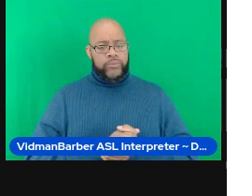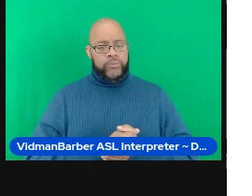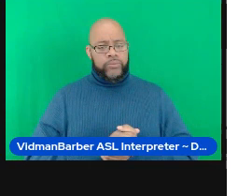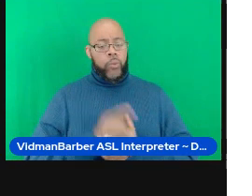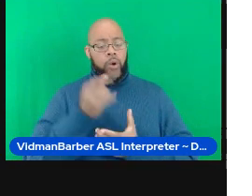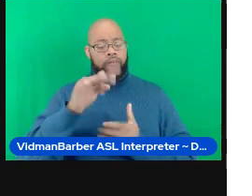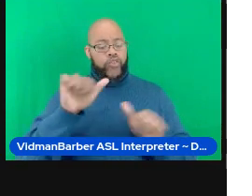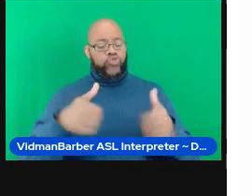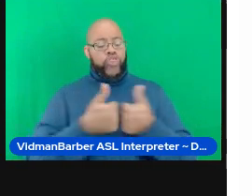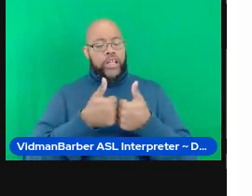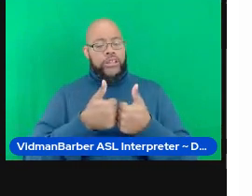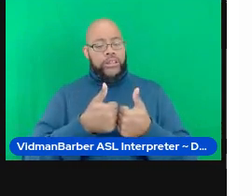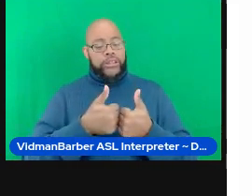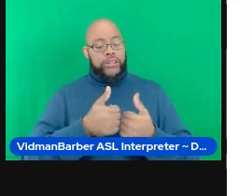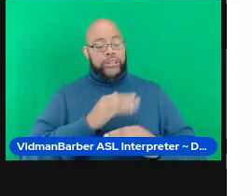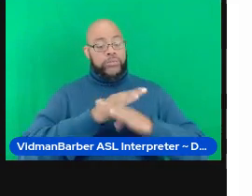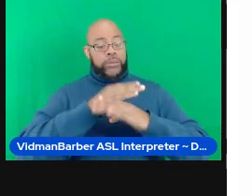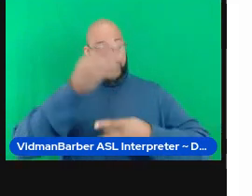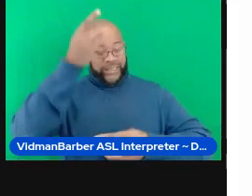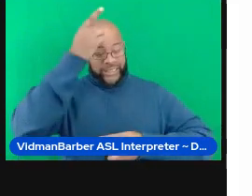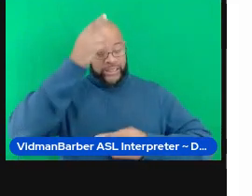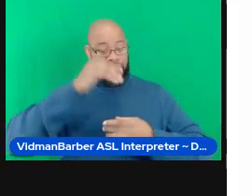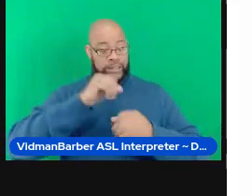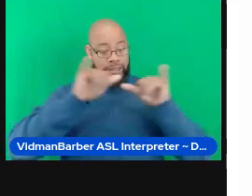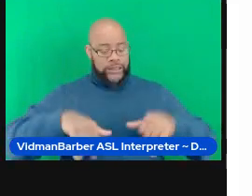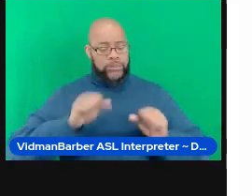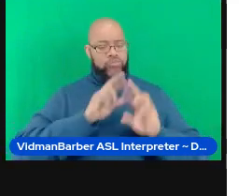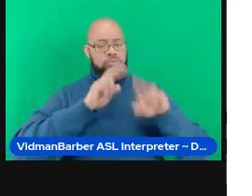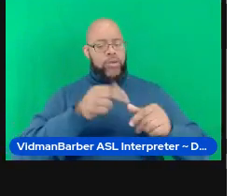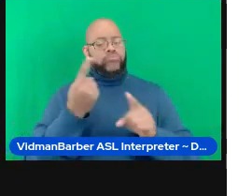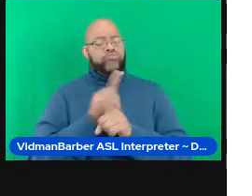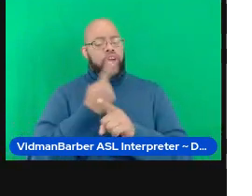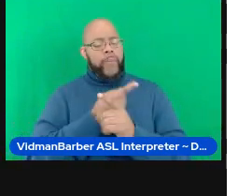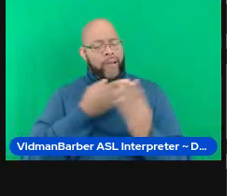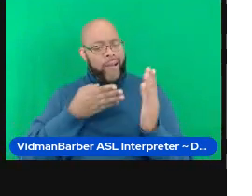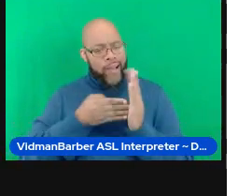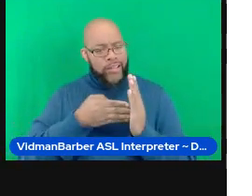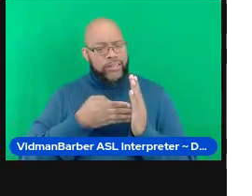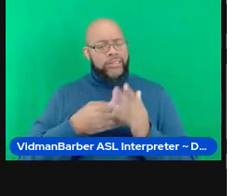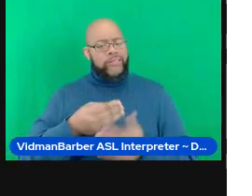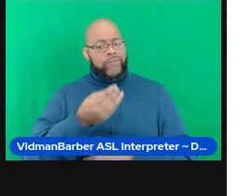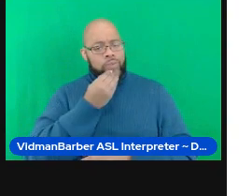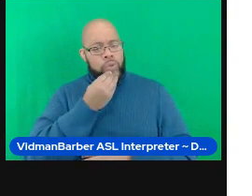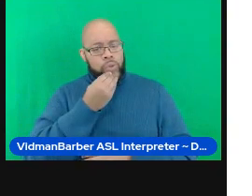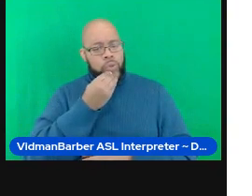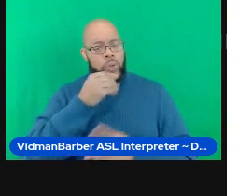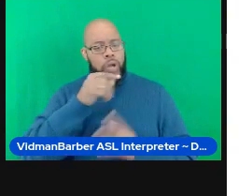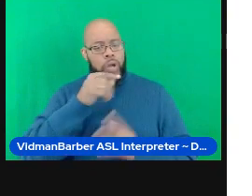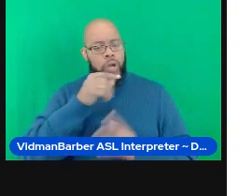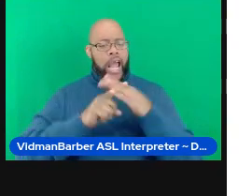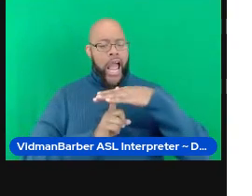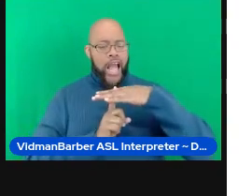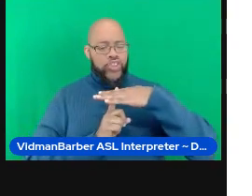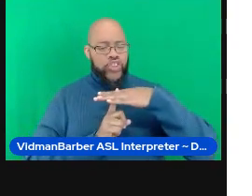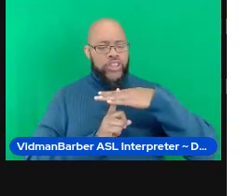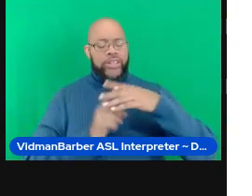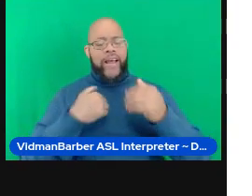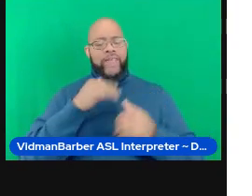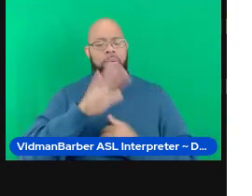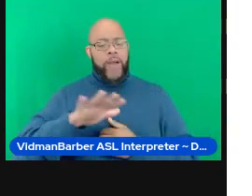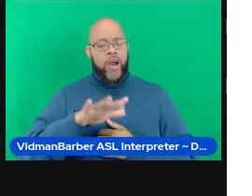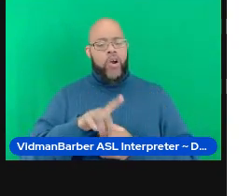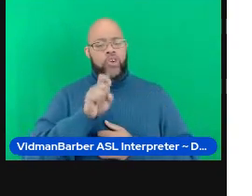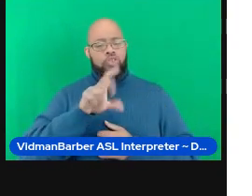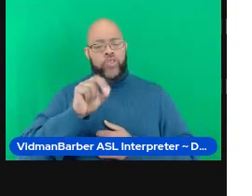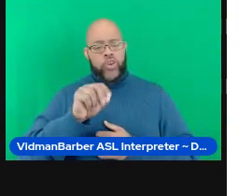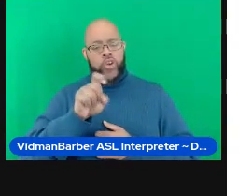the challenges of the immune system is to be able to respond adequately against food antigen. And there's about